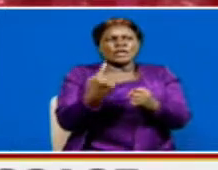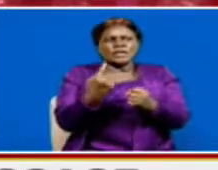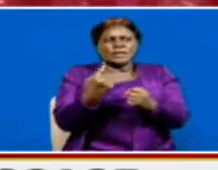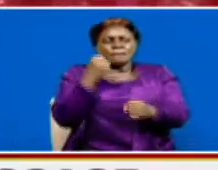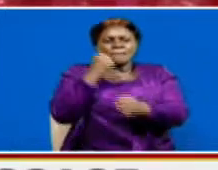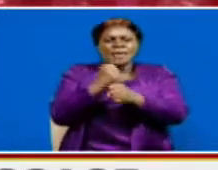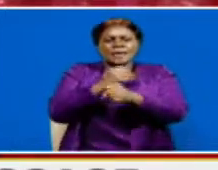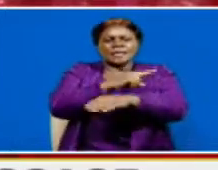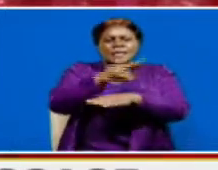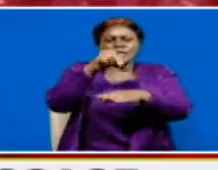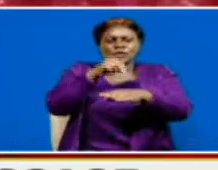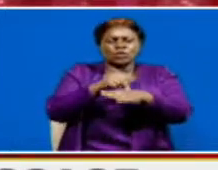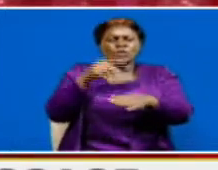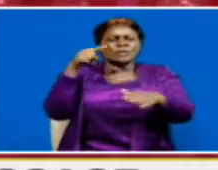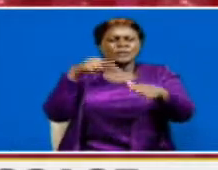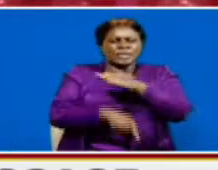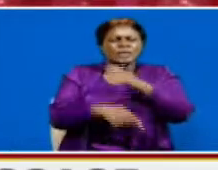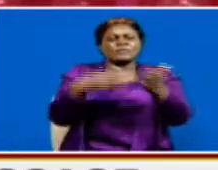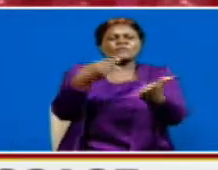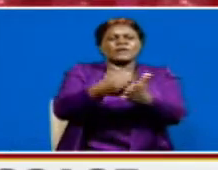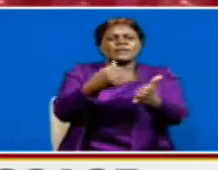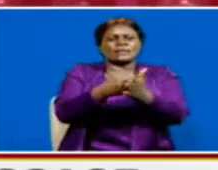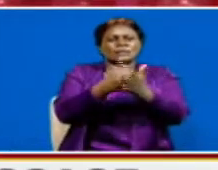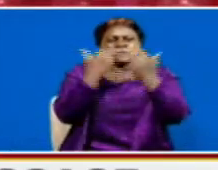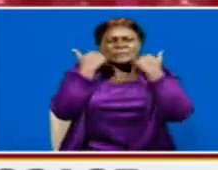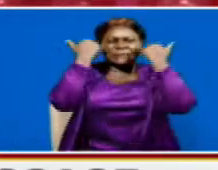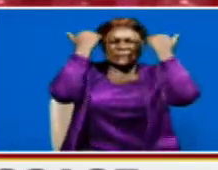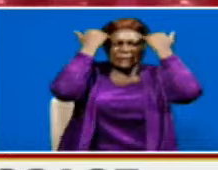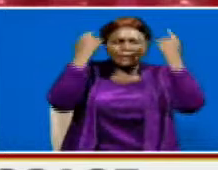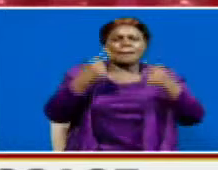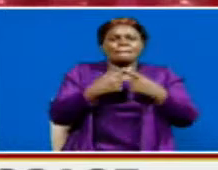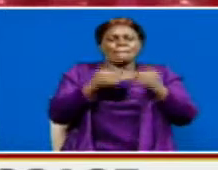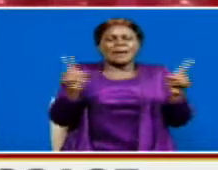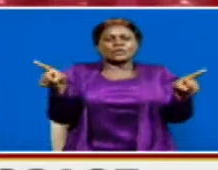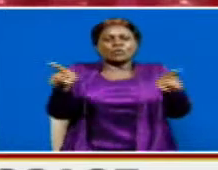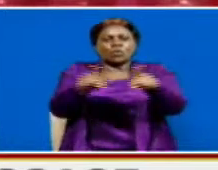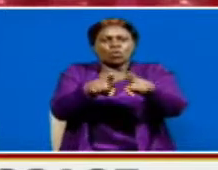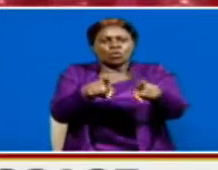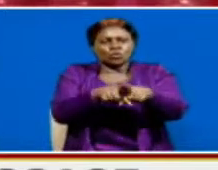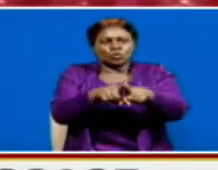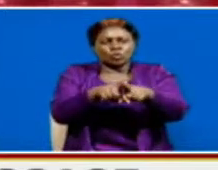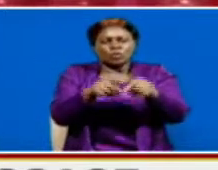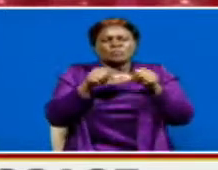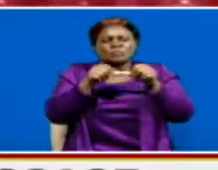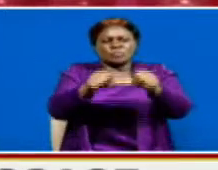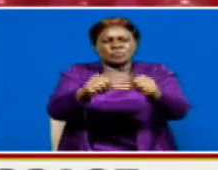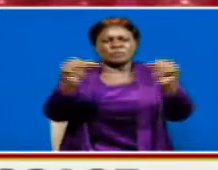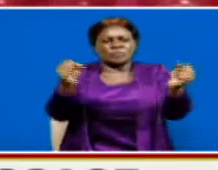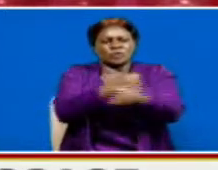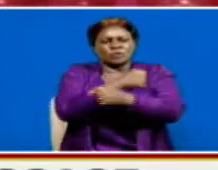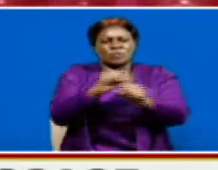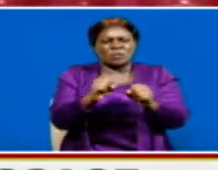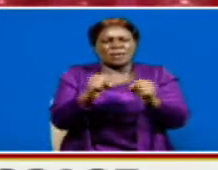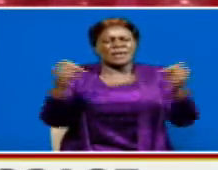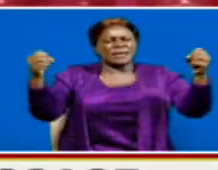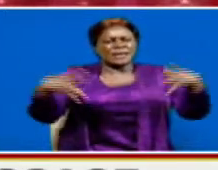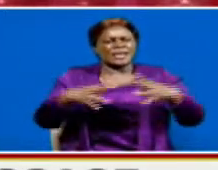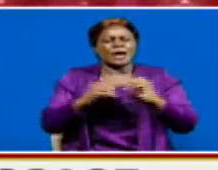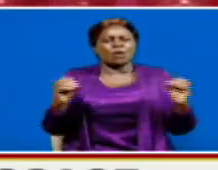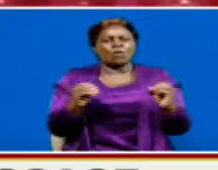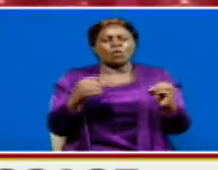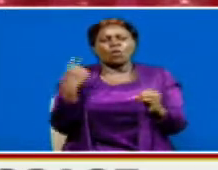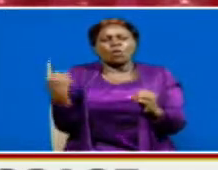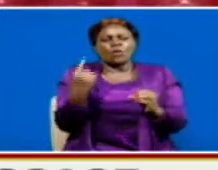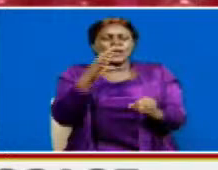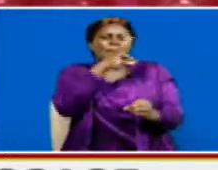our nation into deeper financial distress, but were also unsustainable, opaque, and